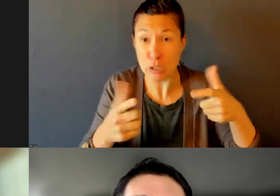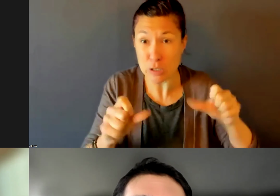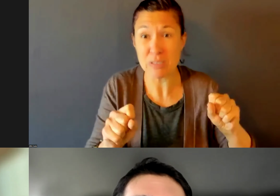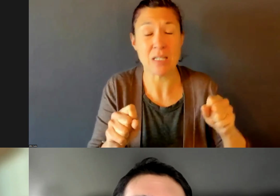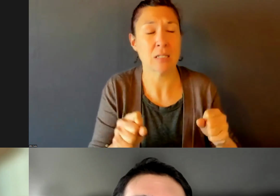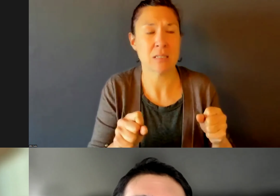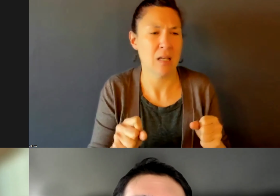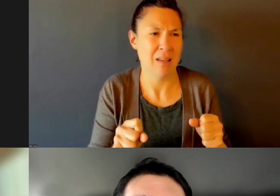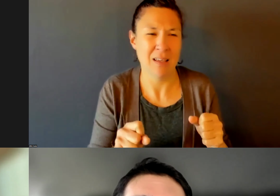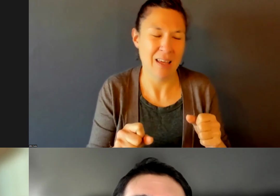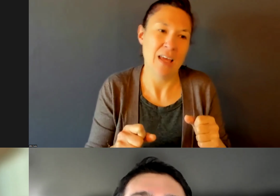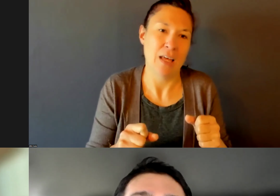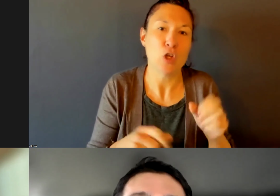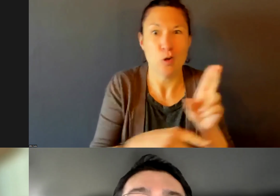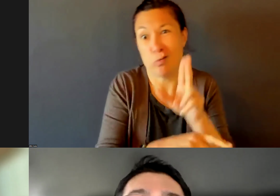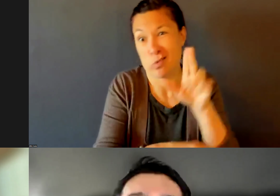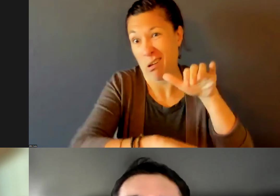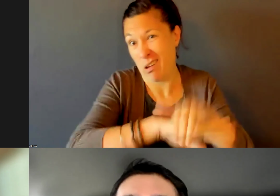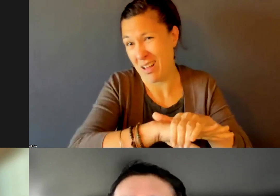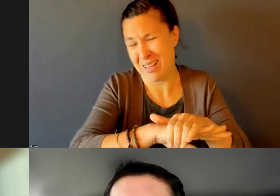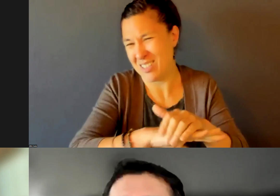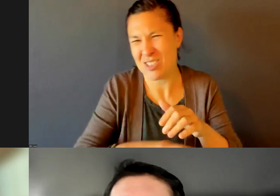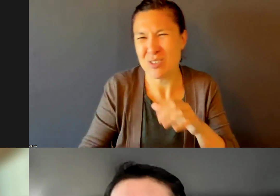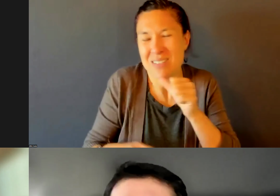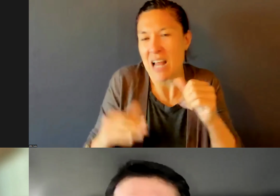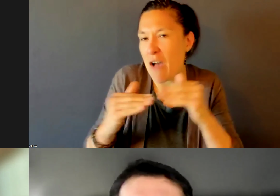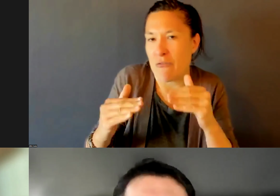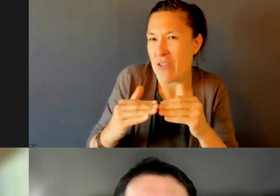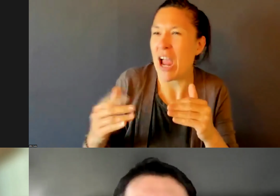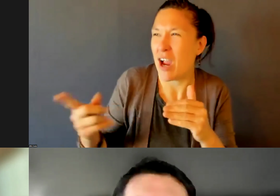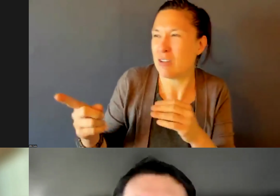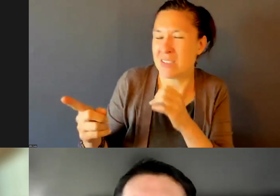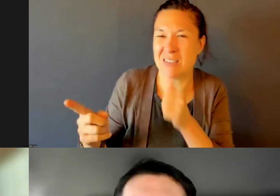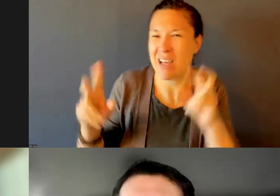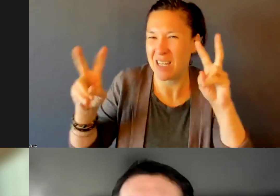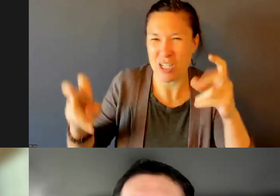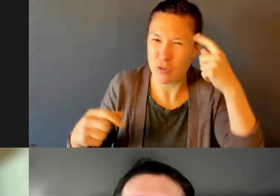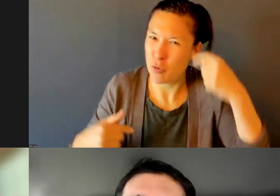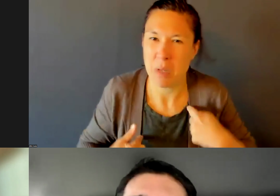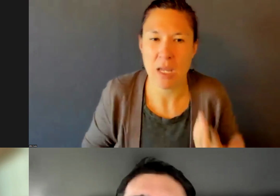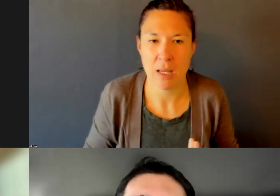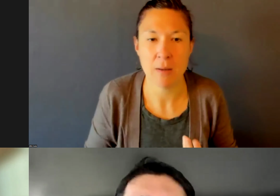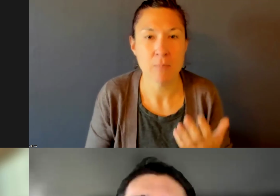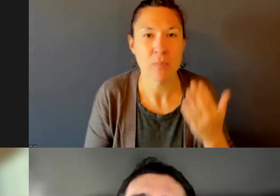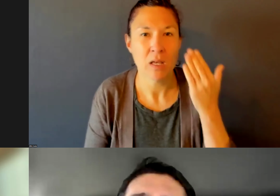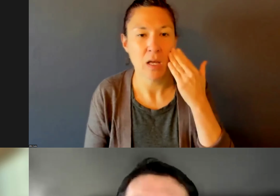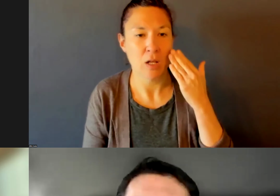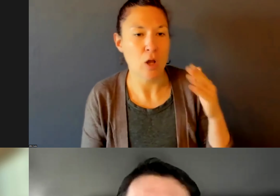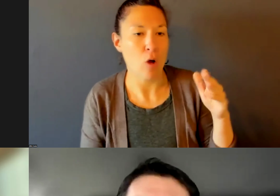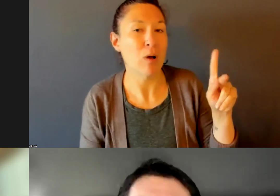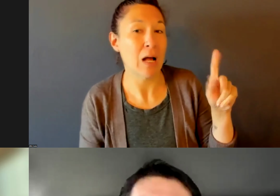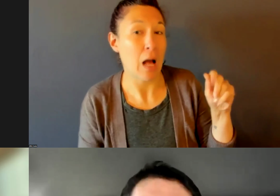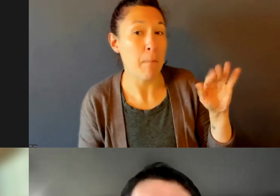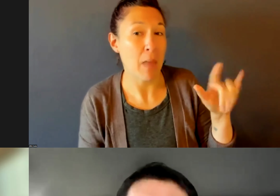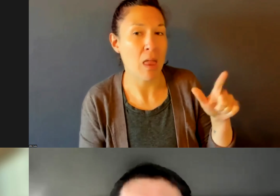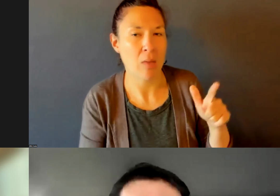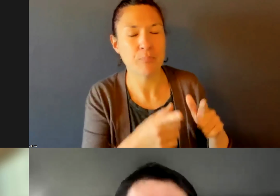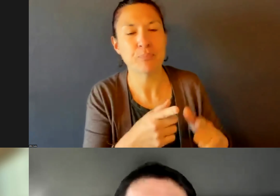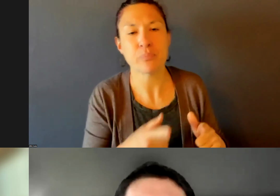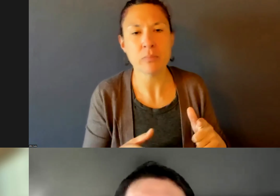issue from my point of view. Yeah, just to reiterate what David said, what we want you to focus on mostly are